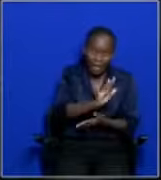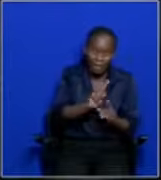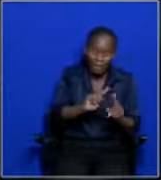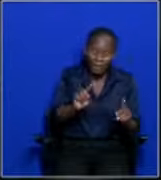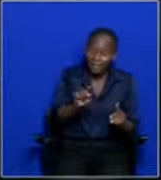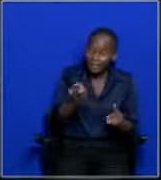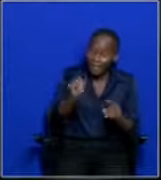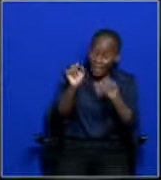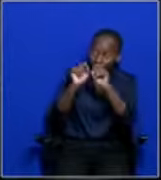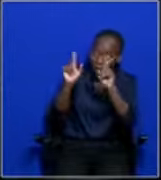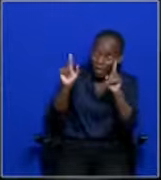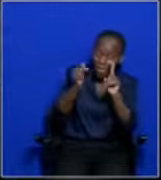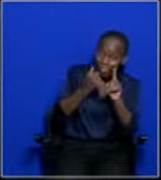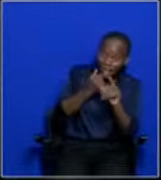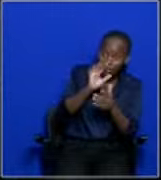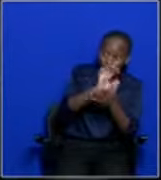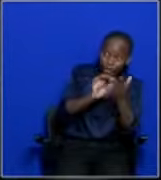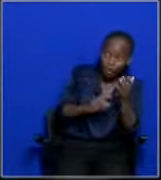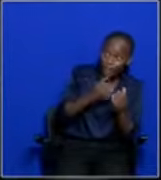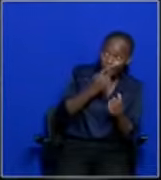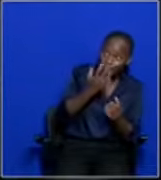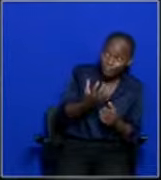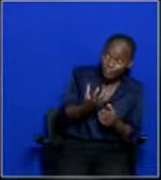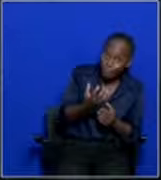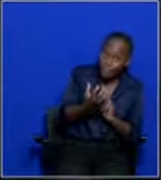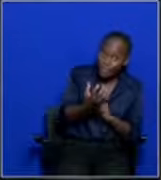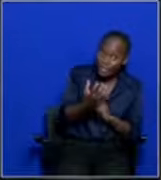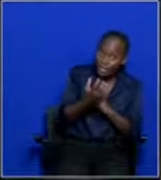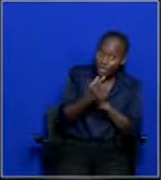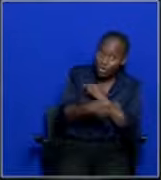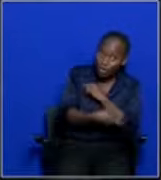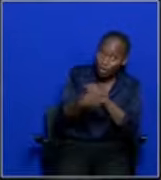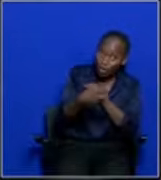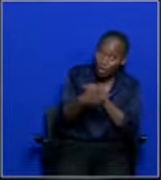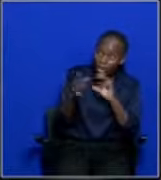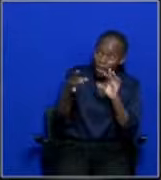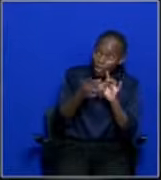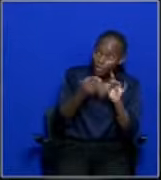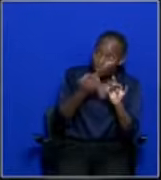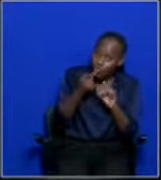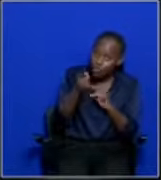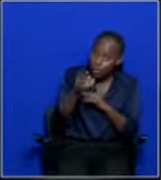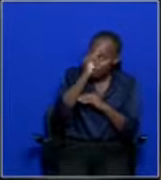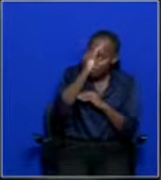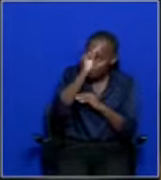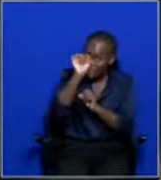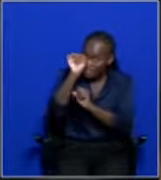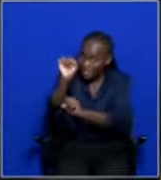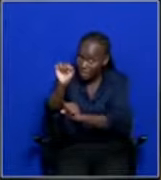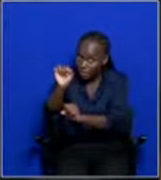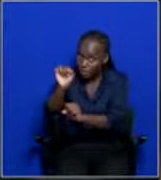its officers were involved in a bogus